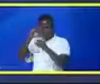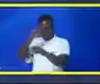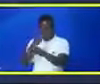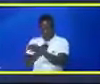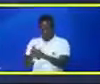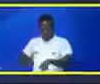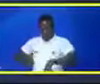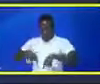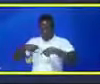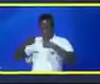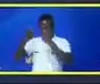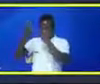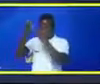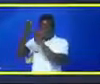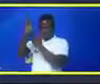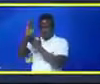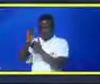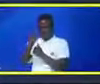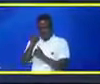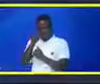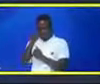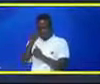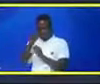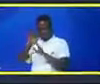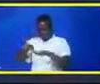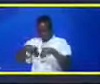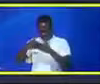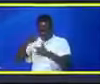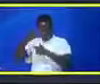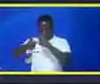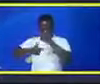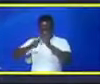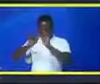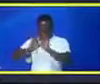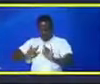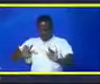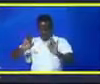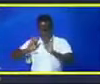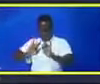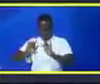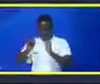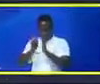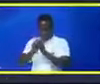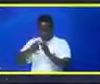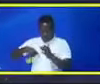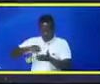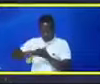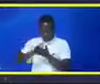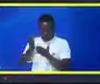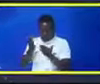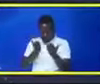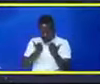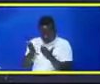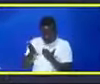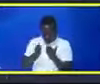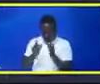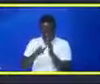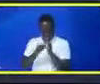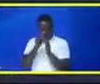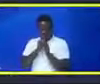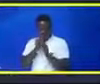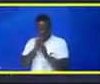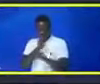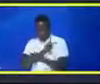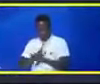God, you have granted us grace and mercy to be stewards of the mysteries of the kingdom. You